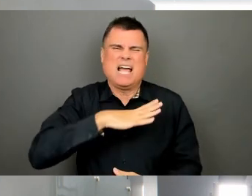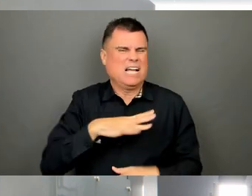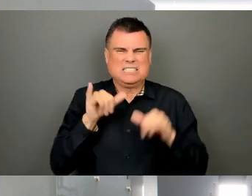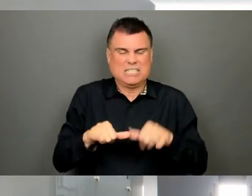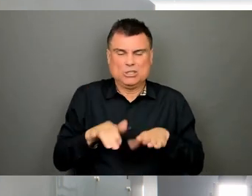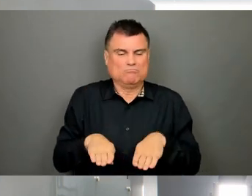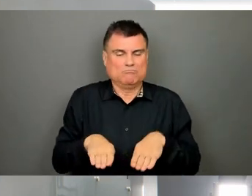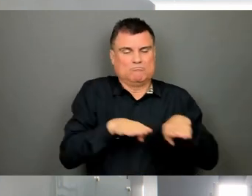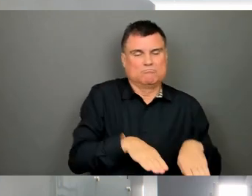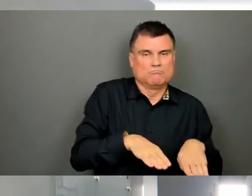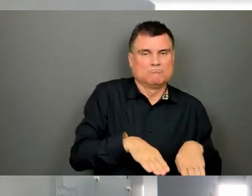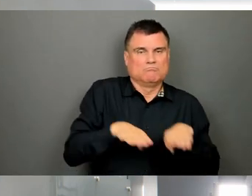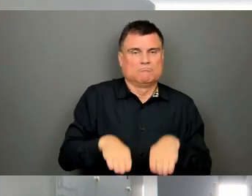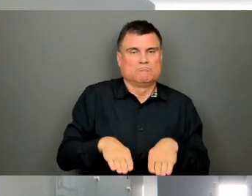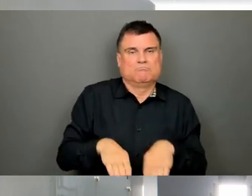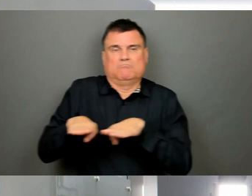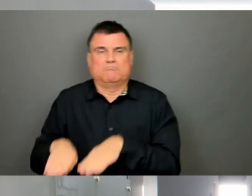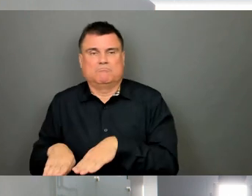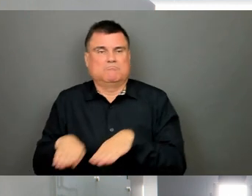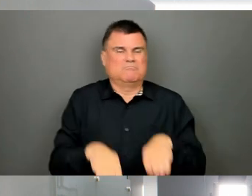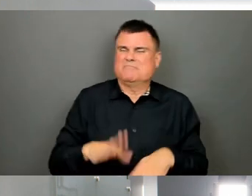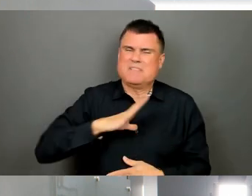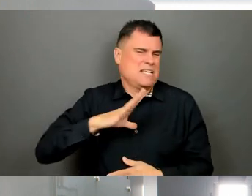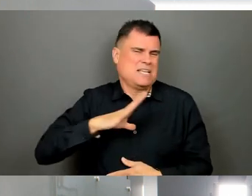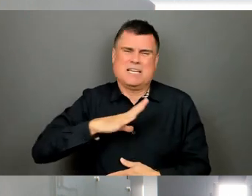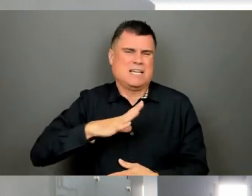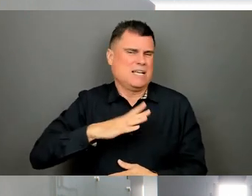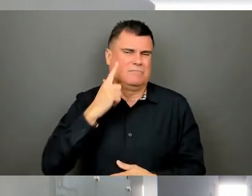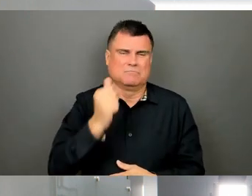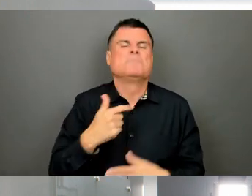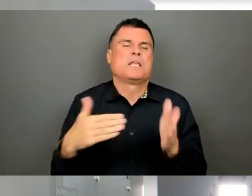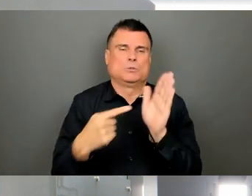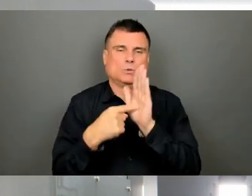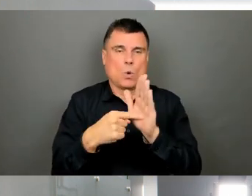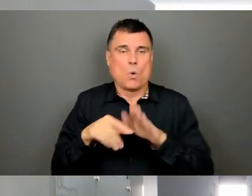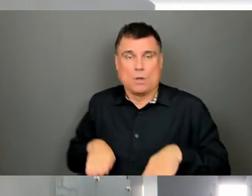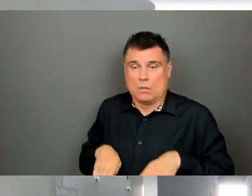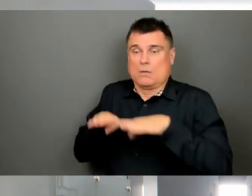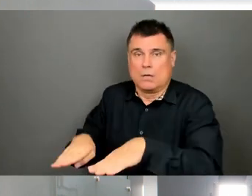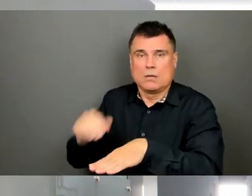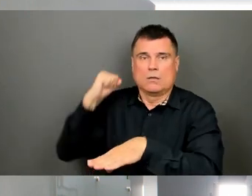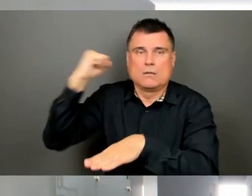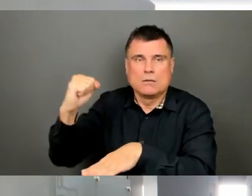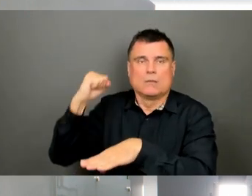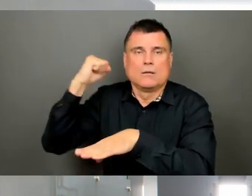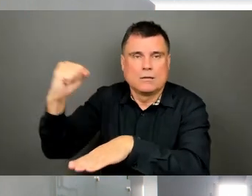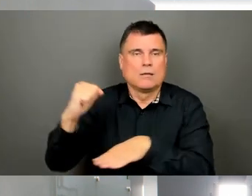jump right over to that other side. You kind of cut off that hand count, which actually makes it a little bit easier. So 5,